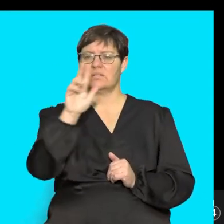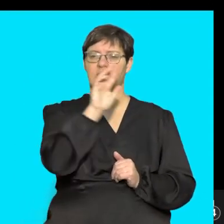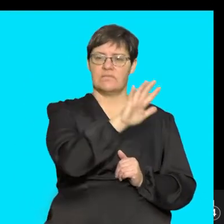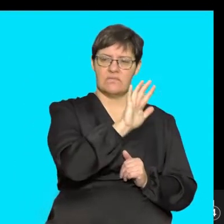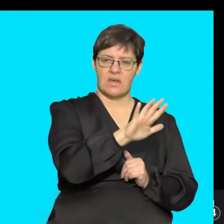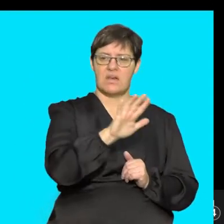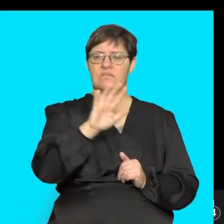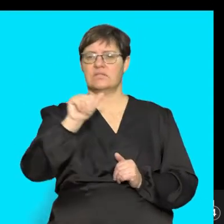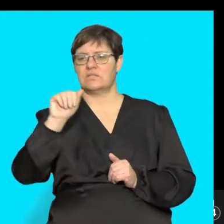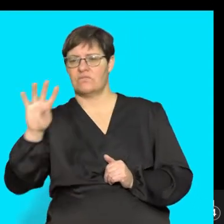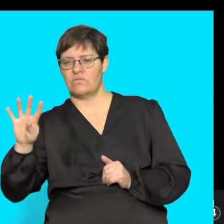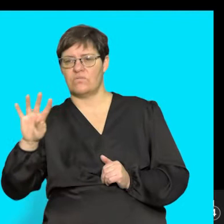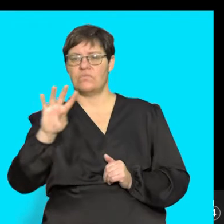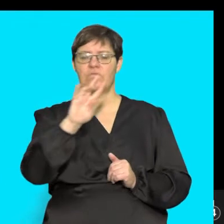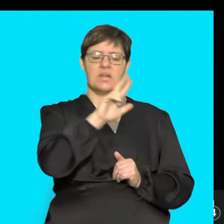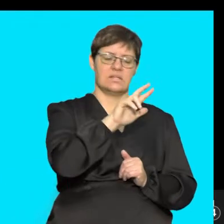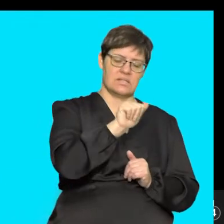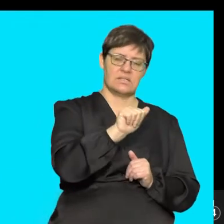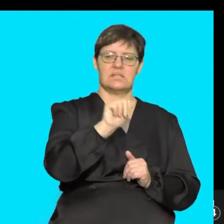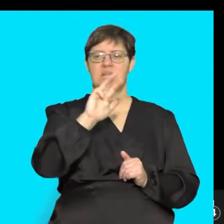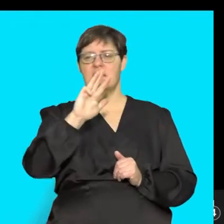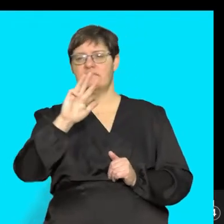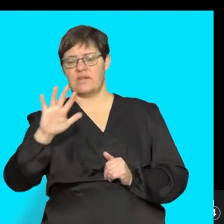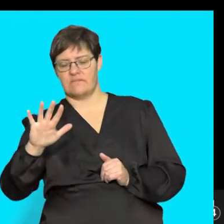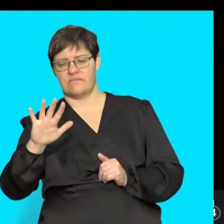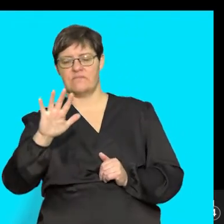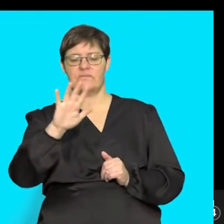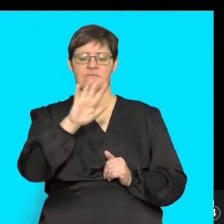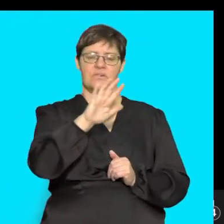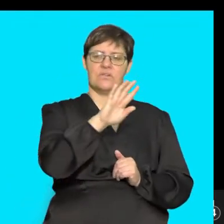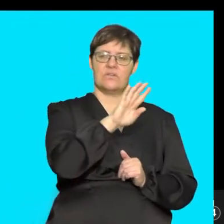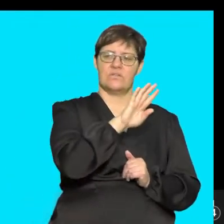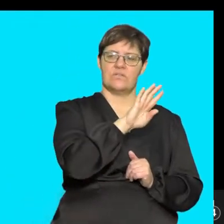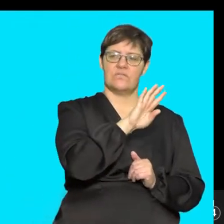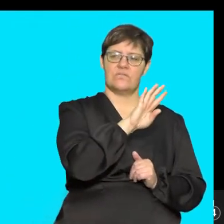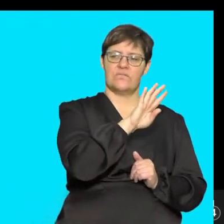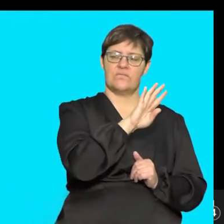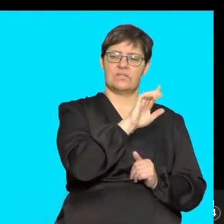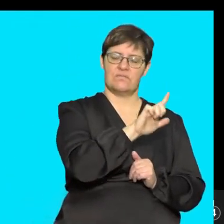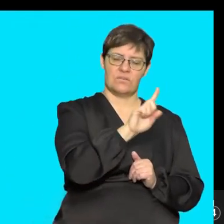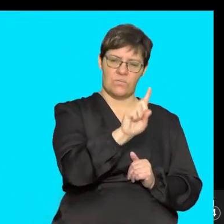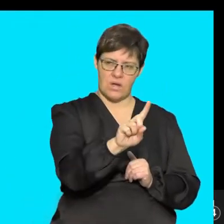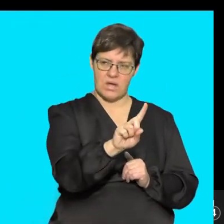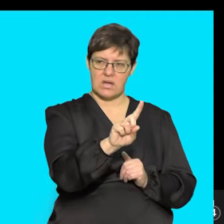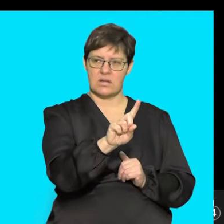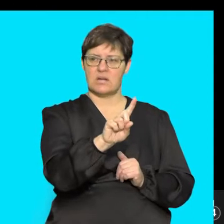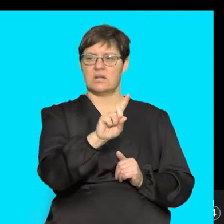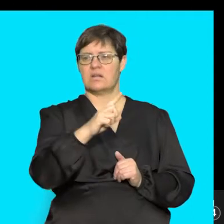48, check, 55, 64, 86, 95. The fourth one we